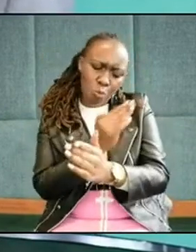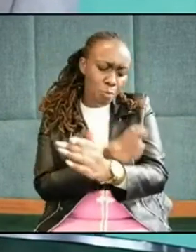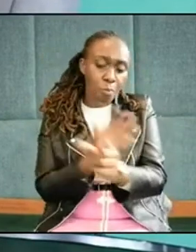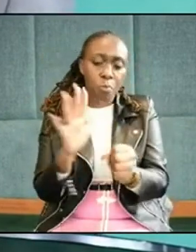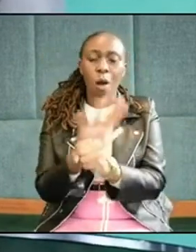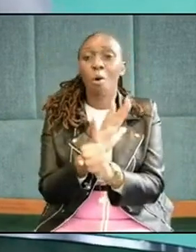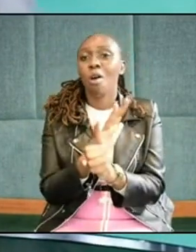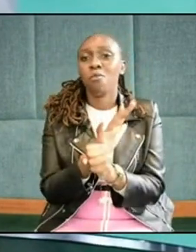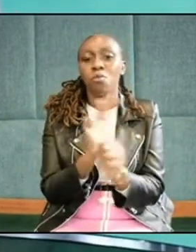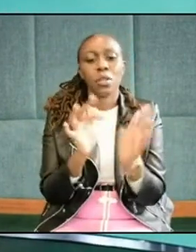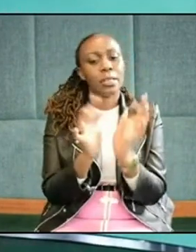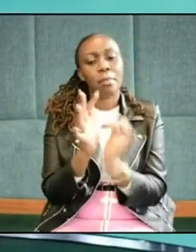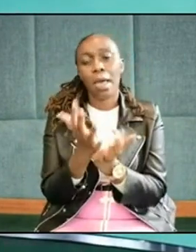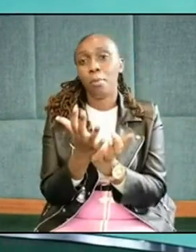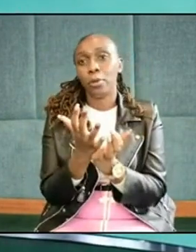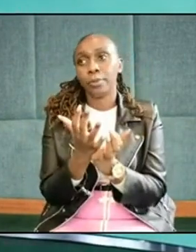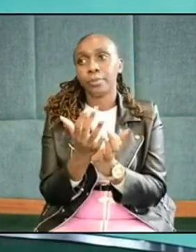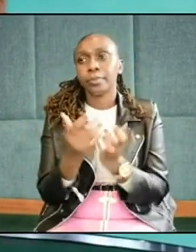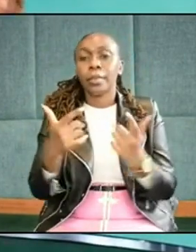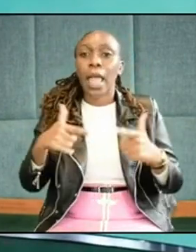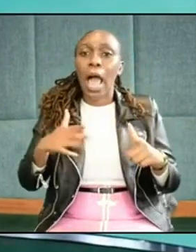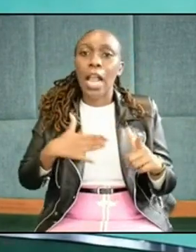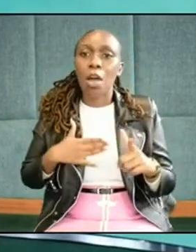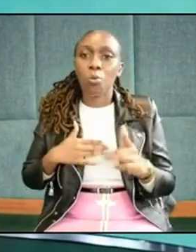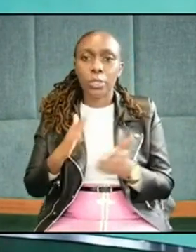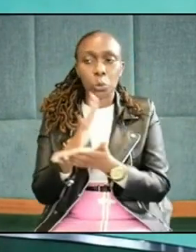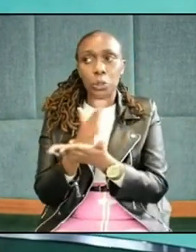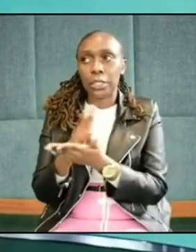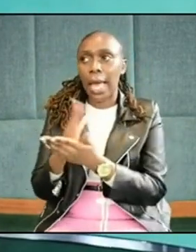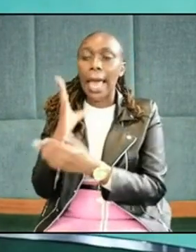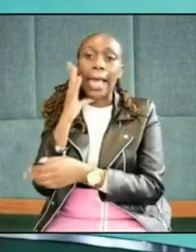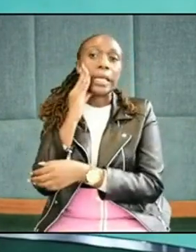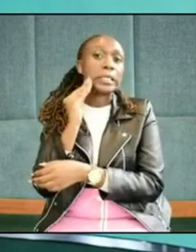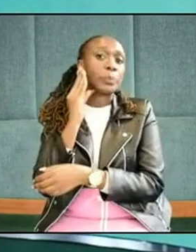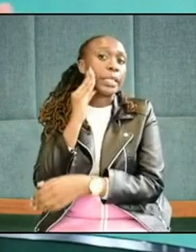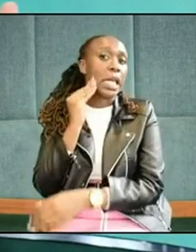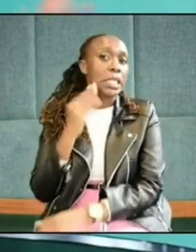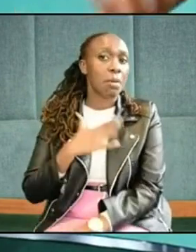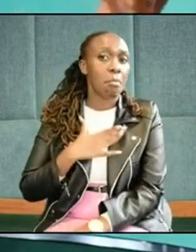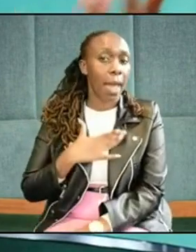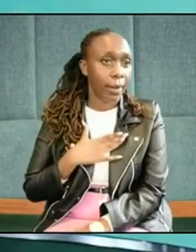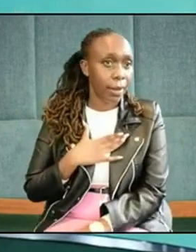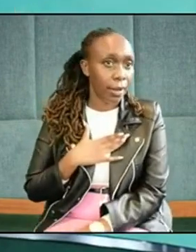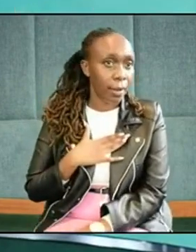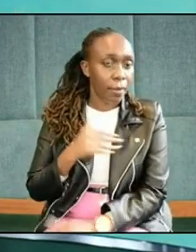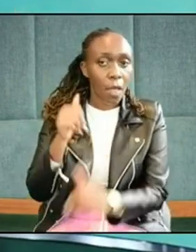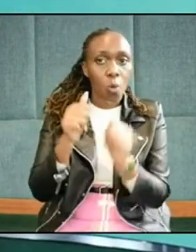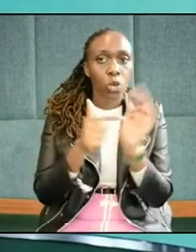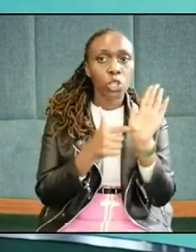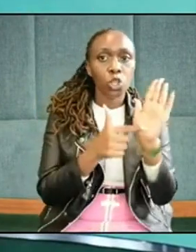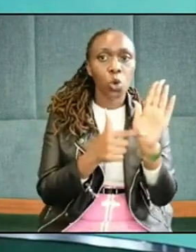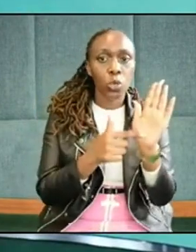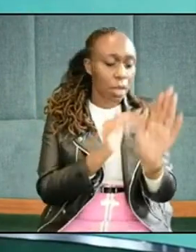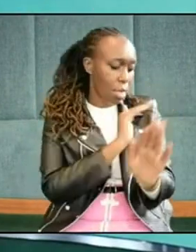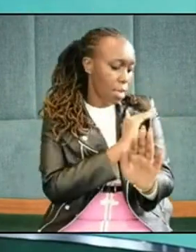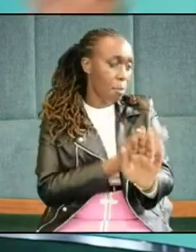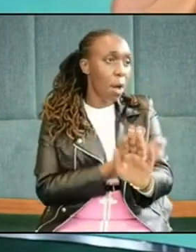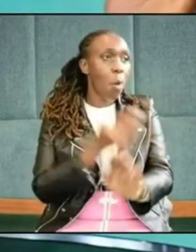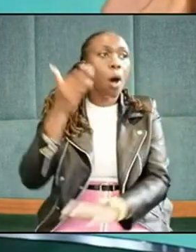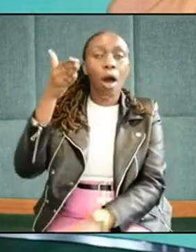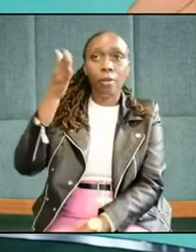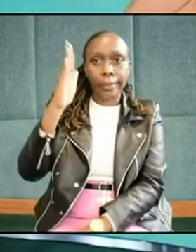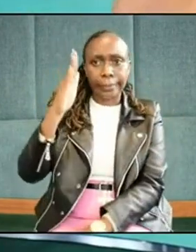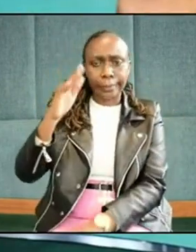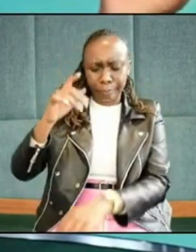word? Allow me to share with you an experience that shows or reveals the power of God. I